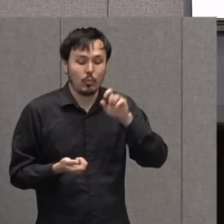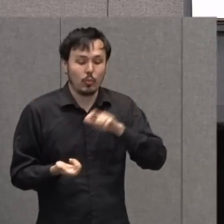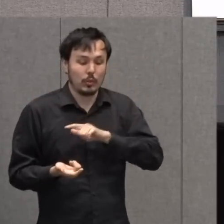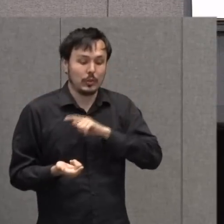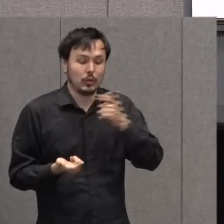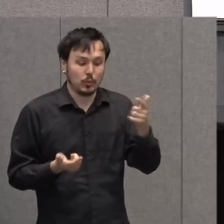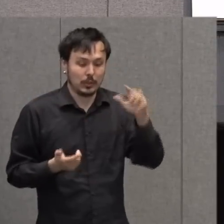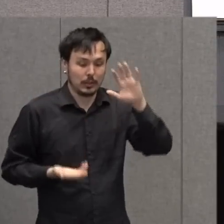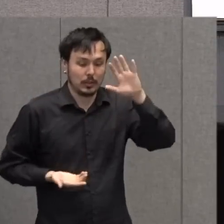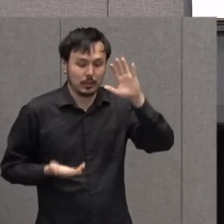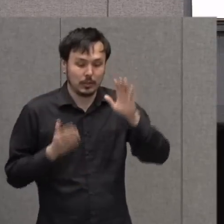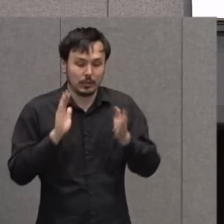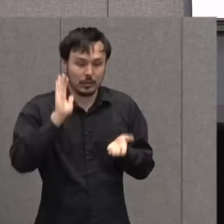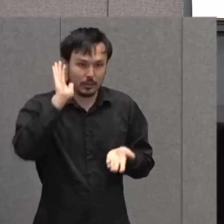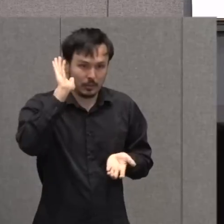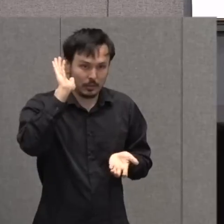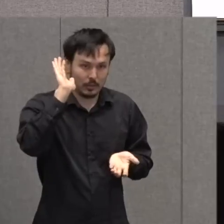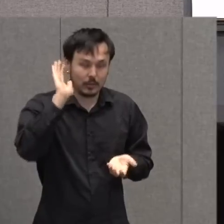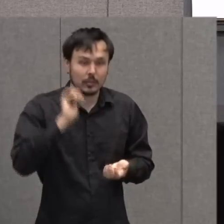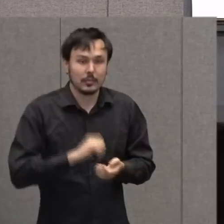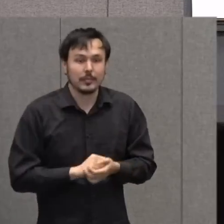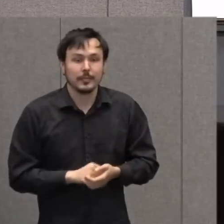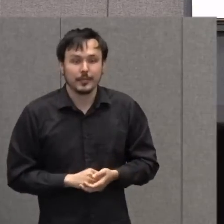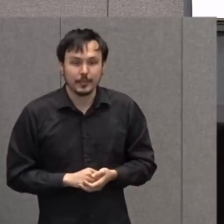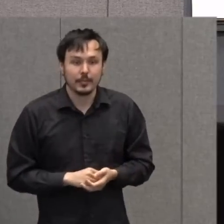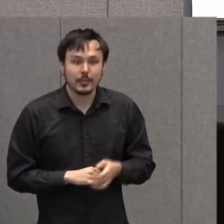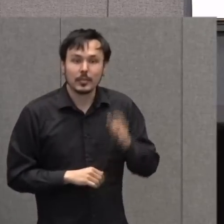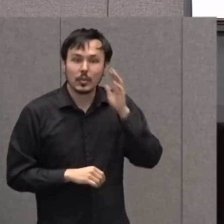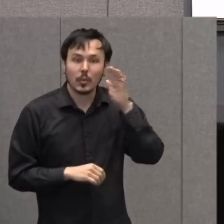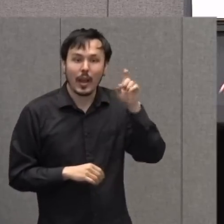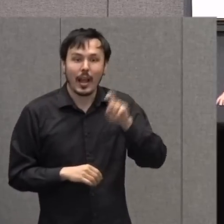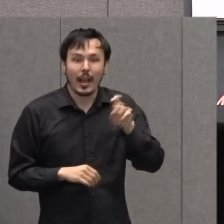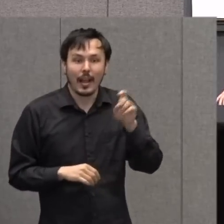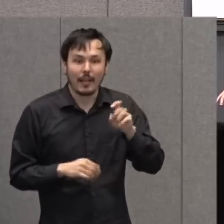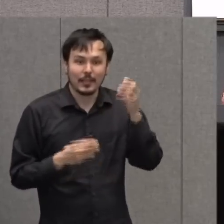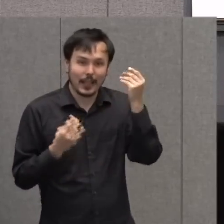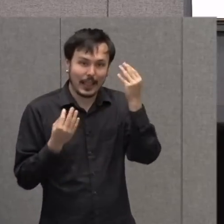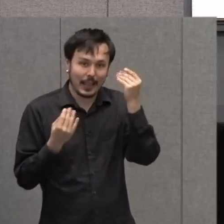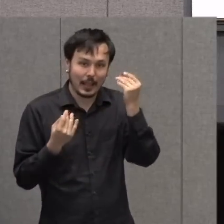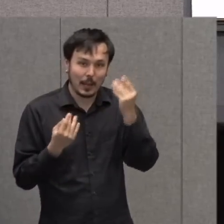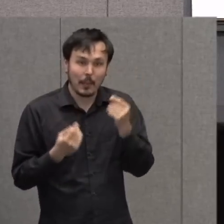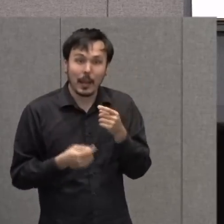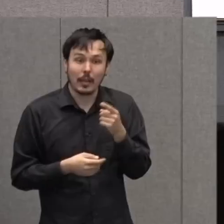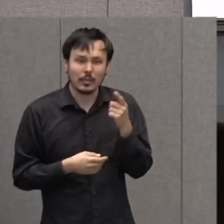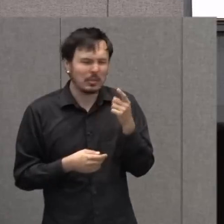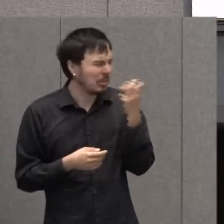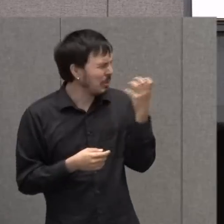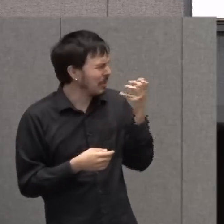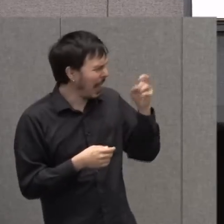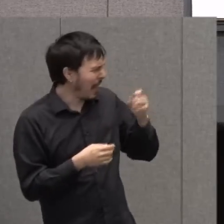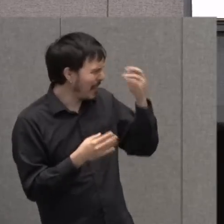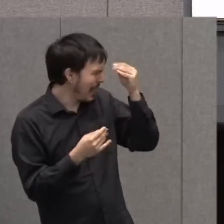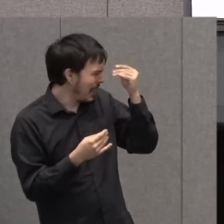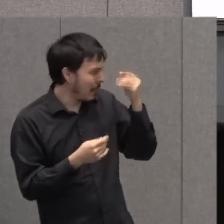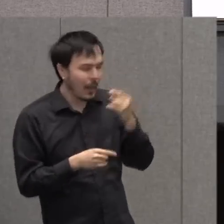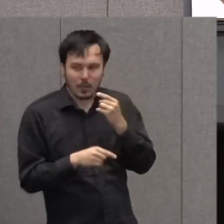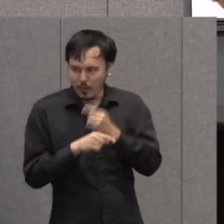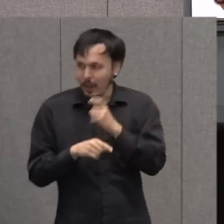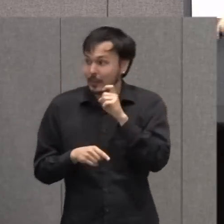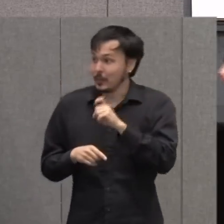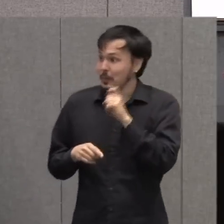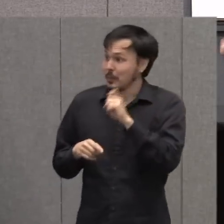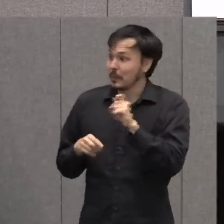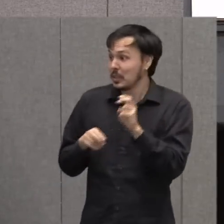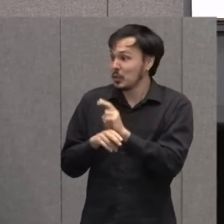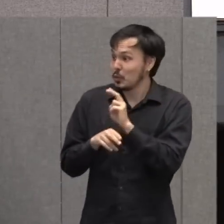Okay. So you're going to push up the sky. I'm going to have to really think about this. Yes, and it's waking up your left brain and right brain. You're going to be